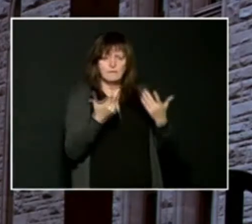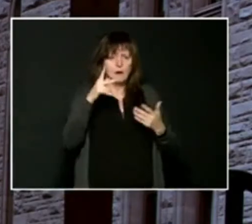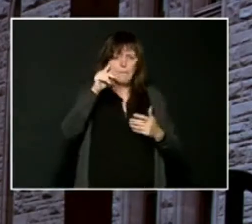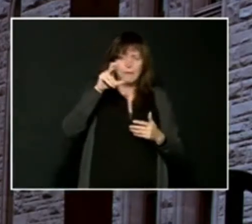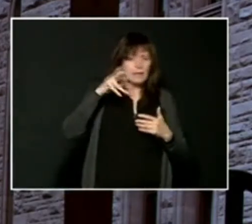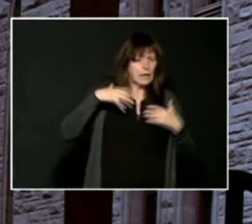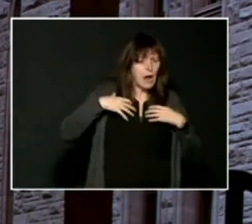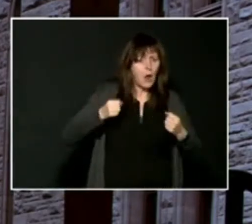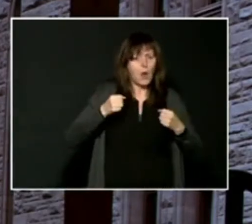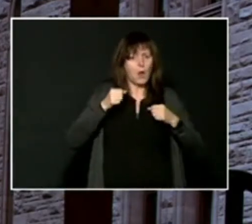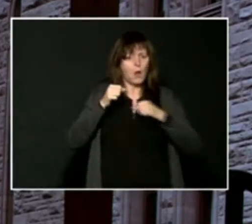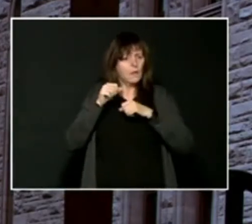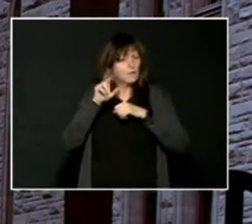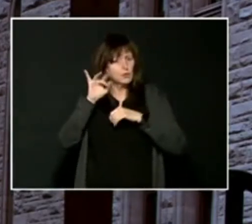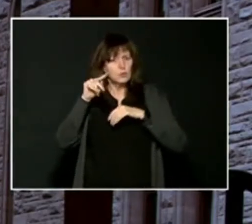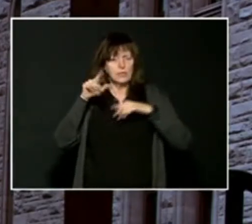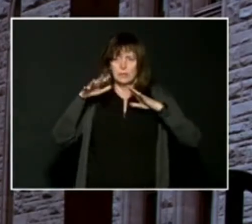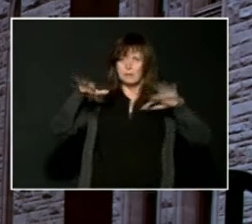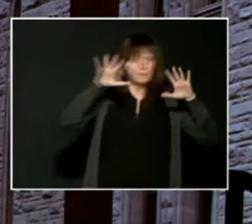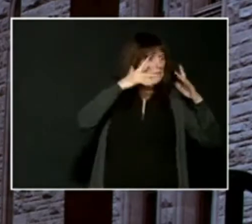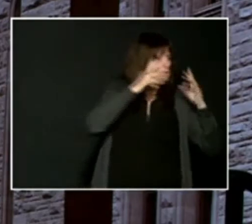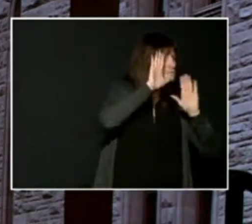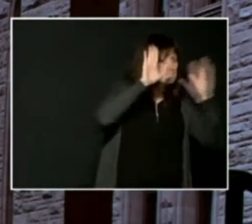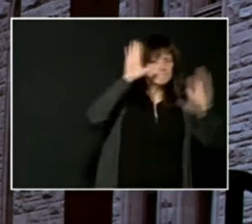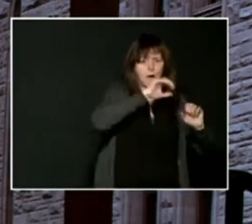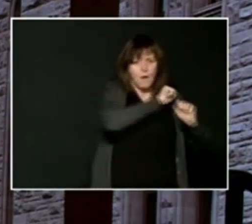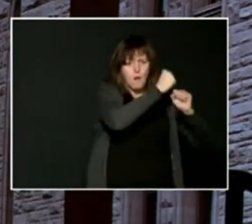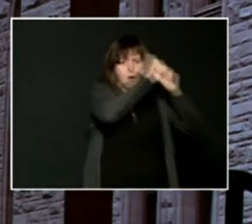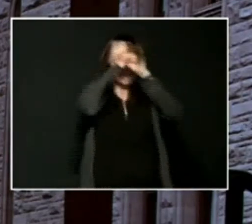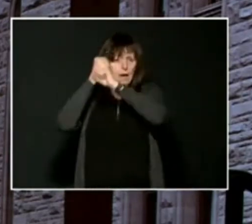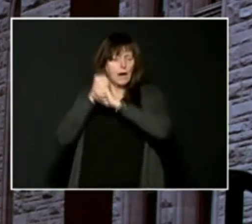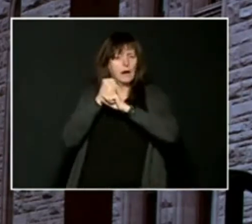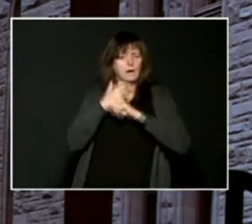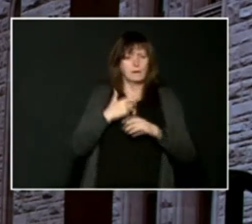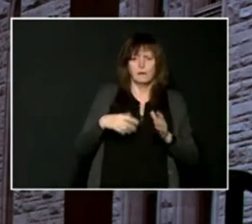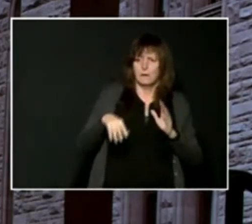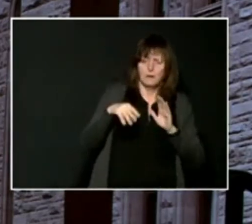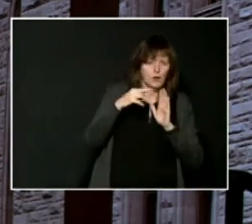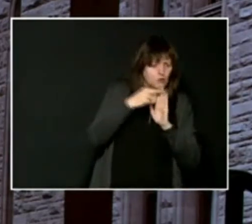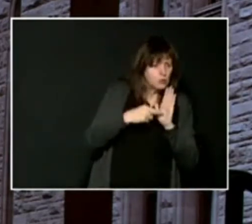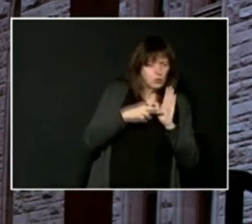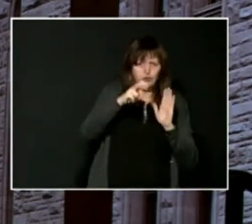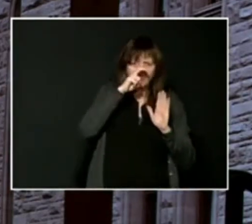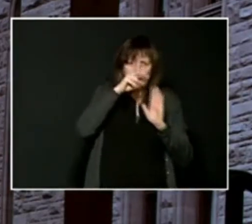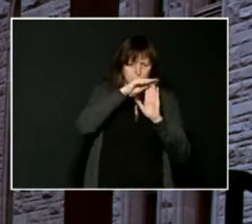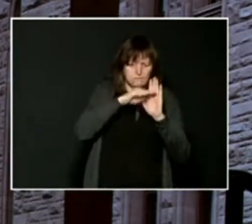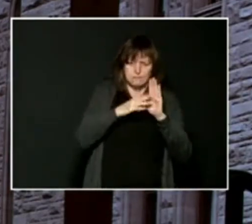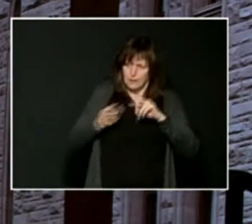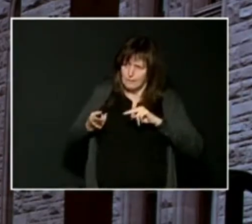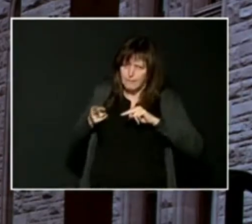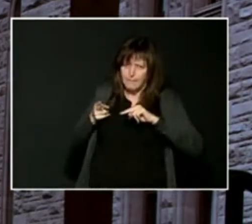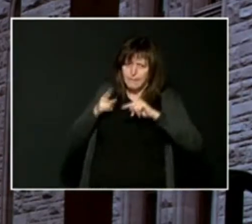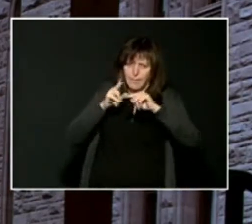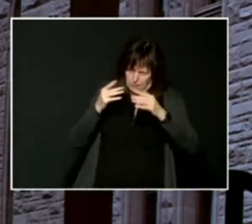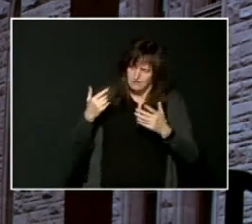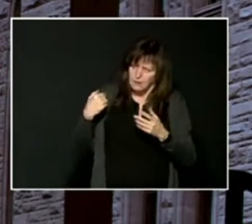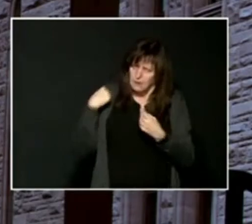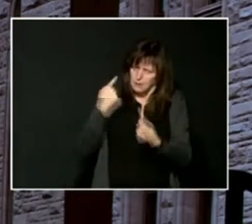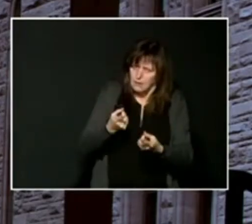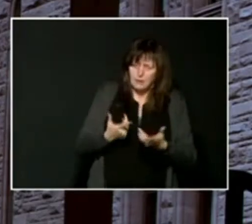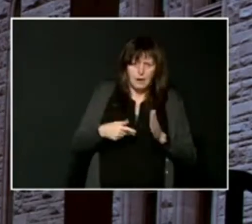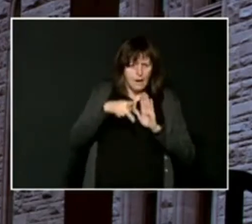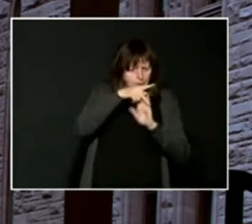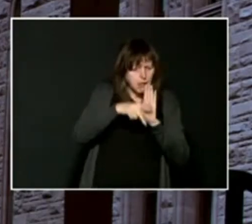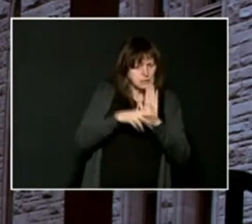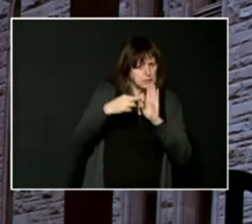did, and increase the restrictions on each one all the way through. Those policy and regulations were enhanced and moved